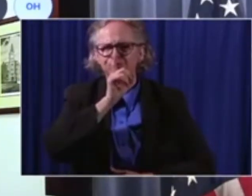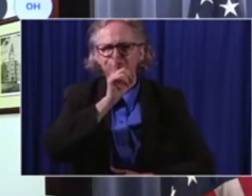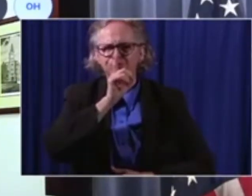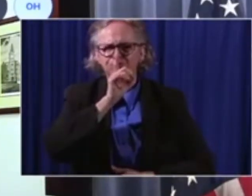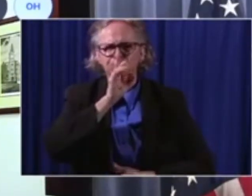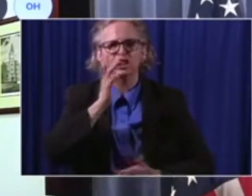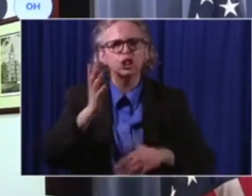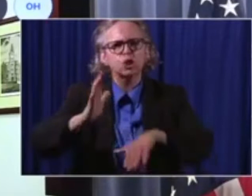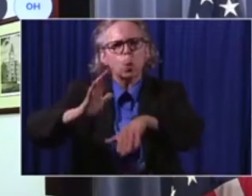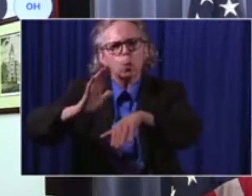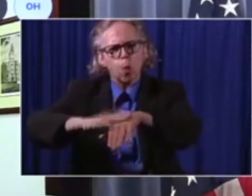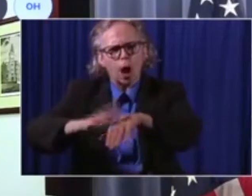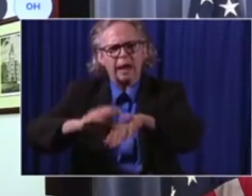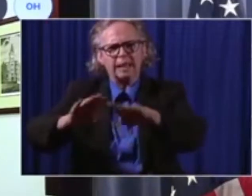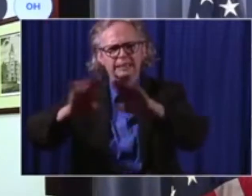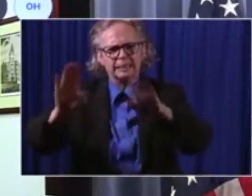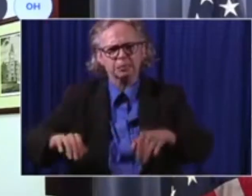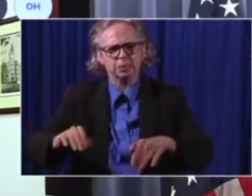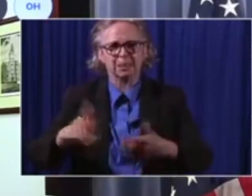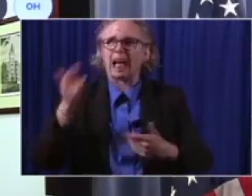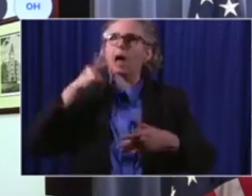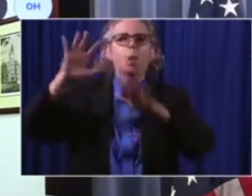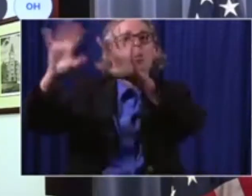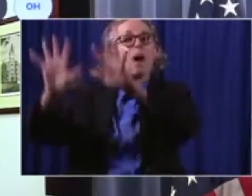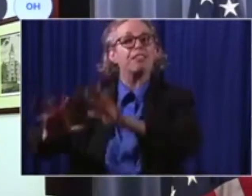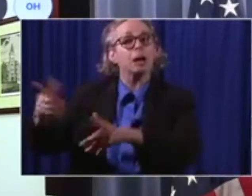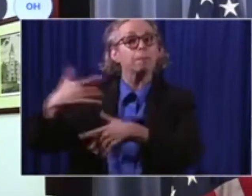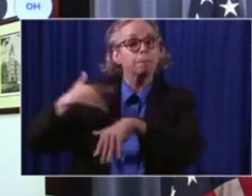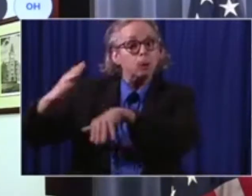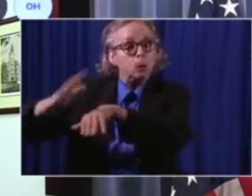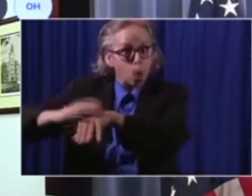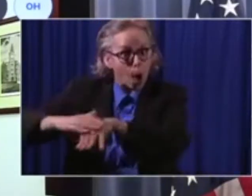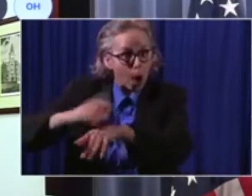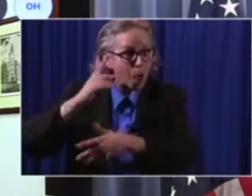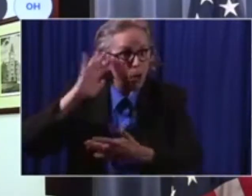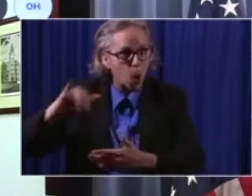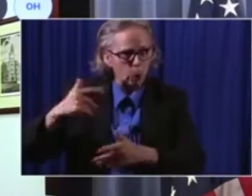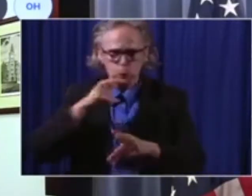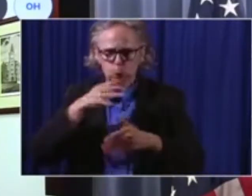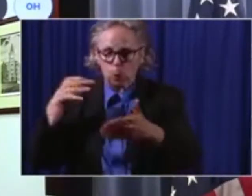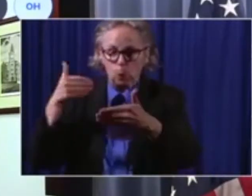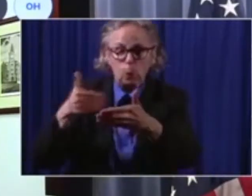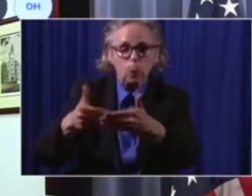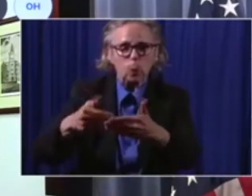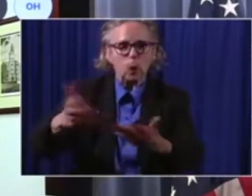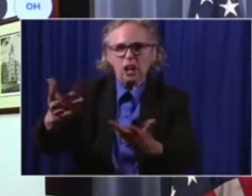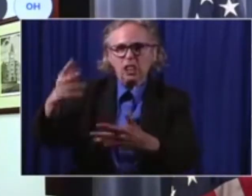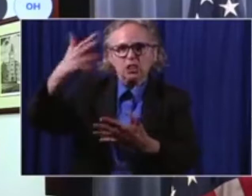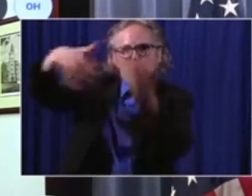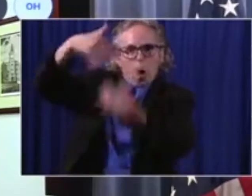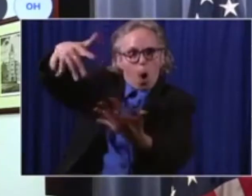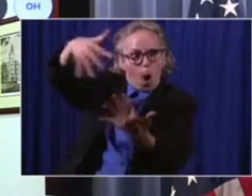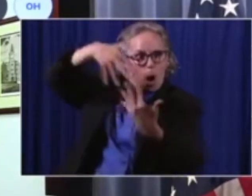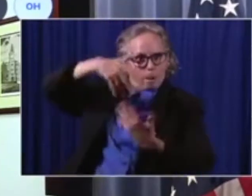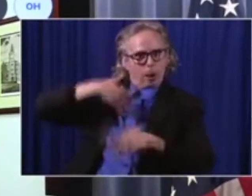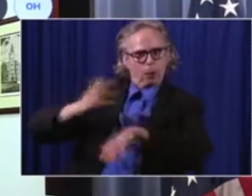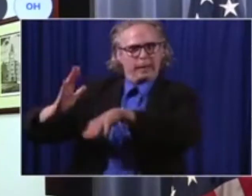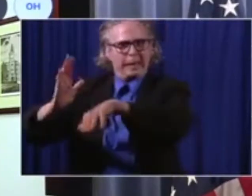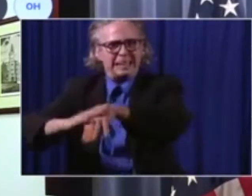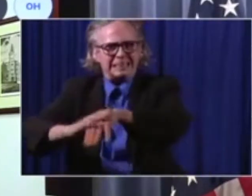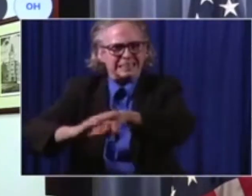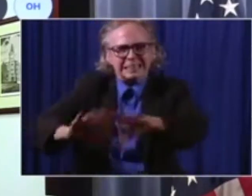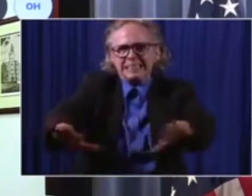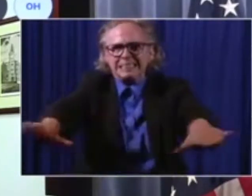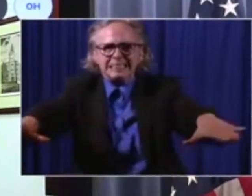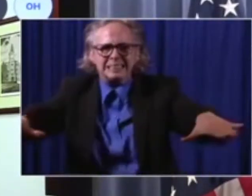forecast might be, a warning of a storm coming in the future. It doesn't do much good to get a weather forecast when